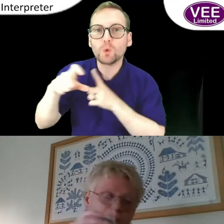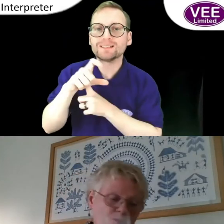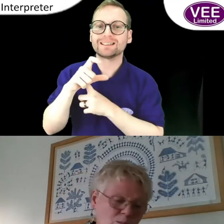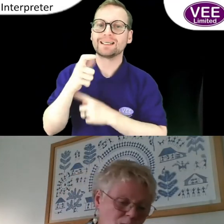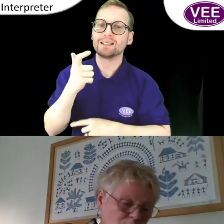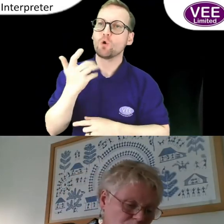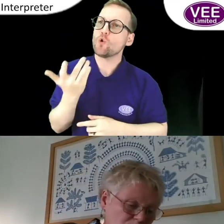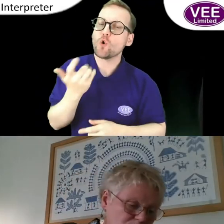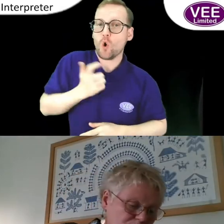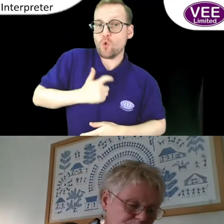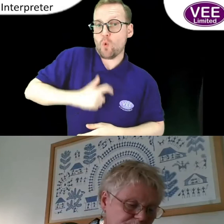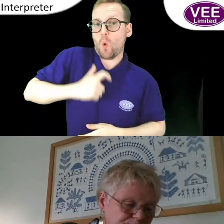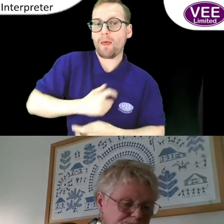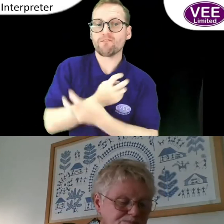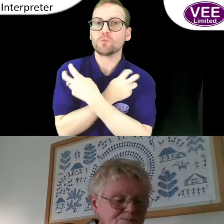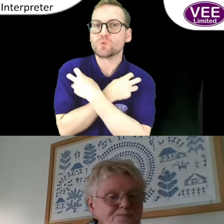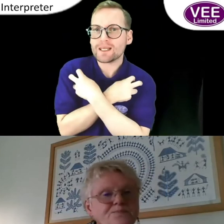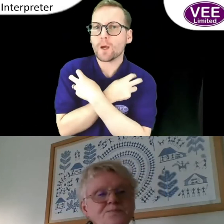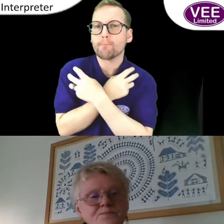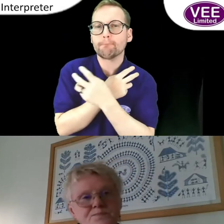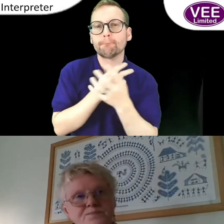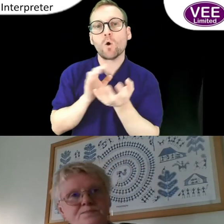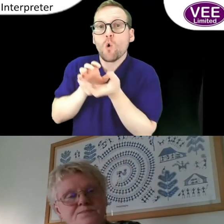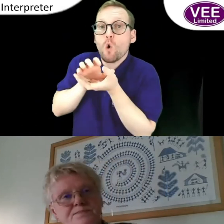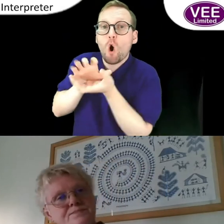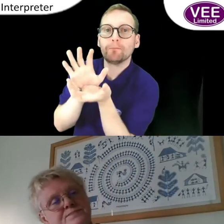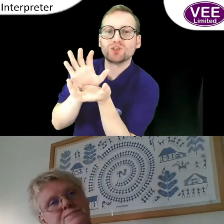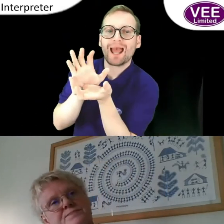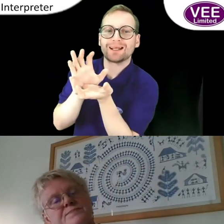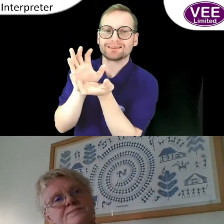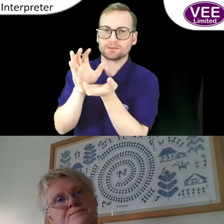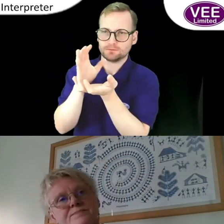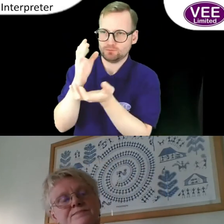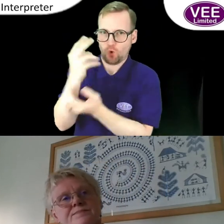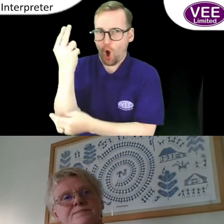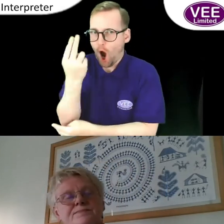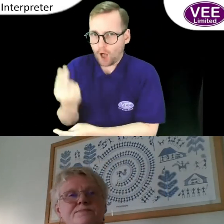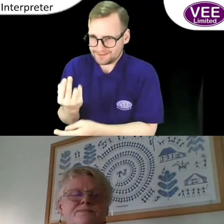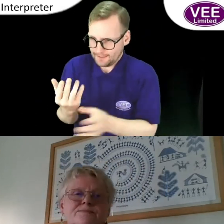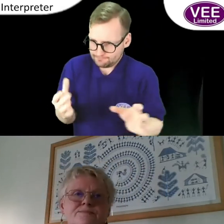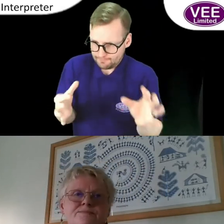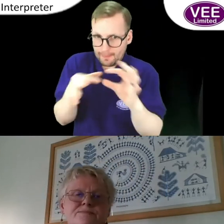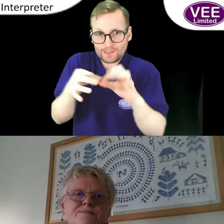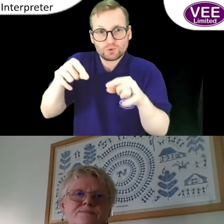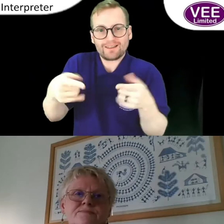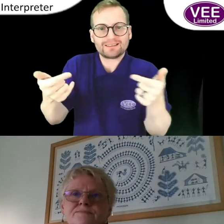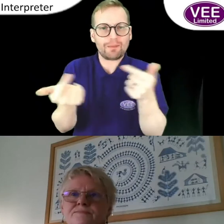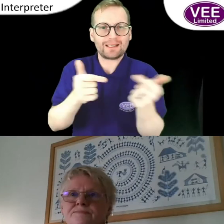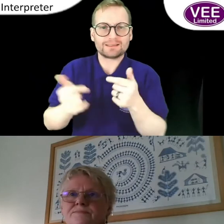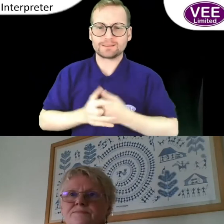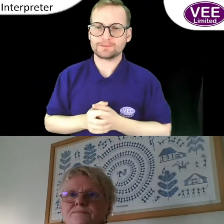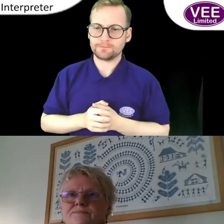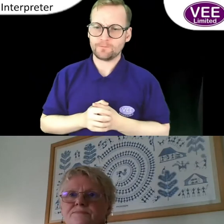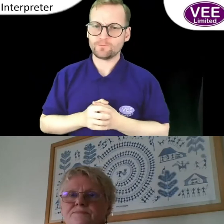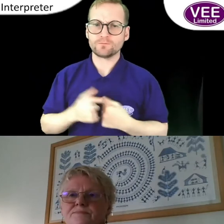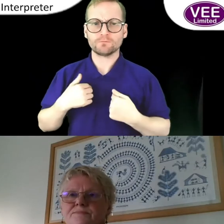that museums, objects and artworks can play in contributing to this debate? I was really very moved